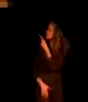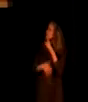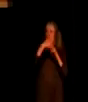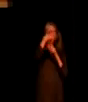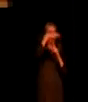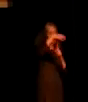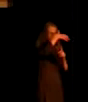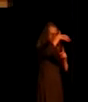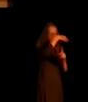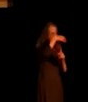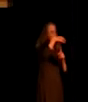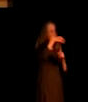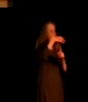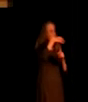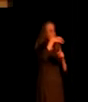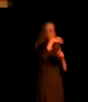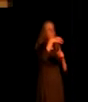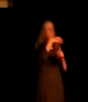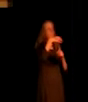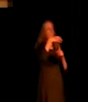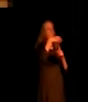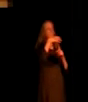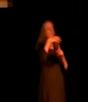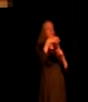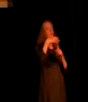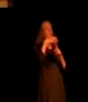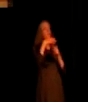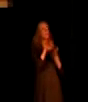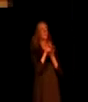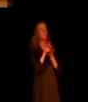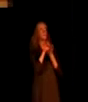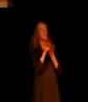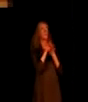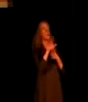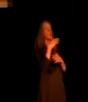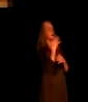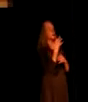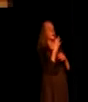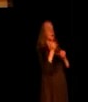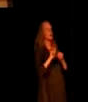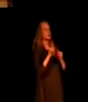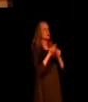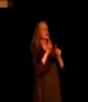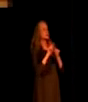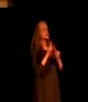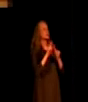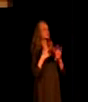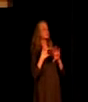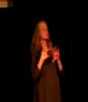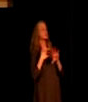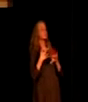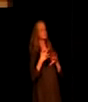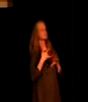had something like, well, we can go back, 9 different sensors on it.